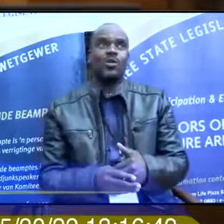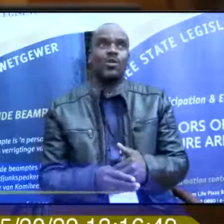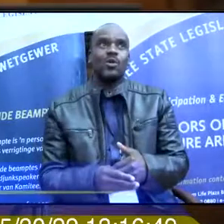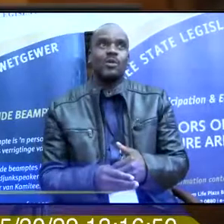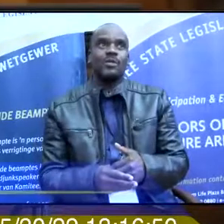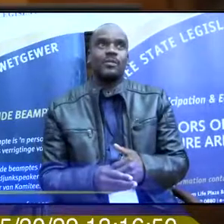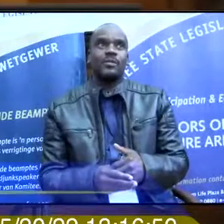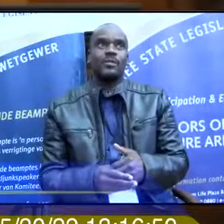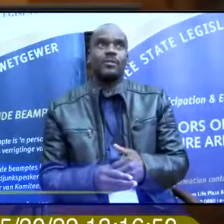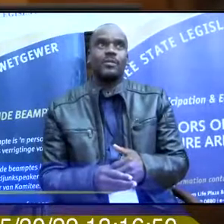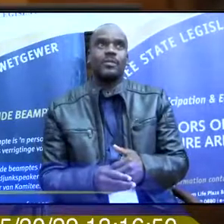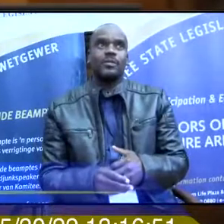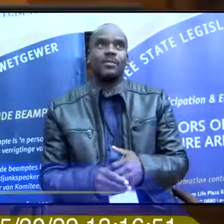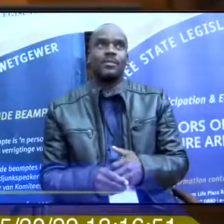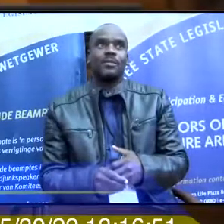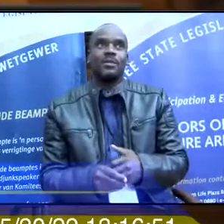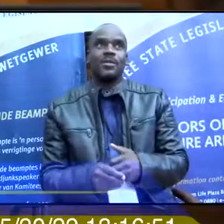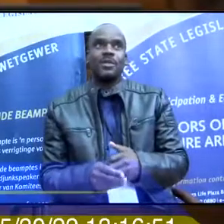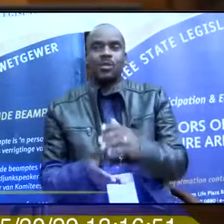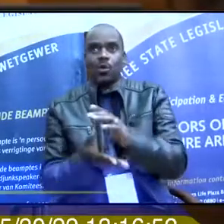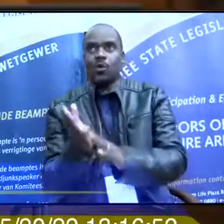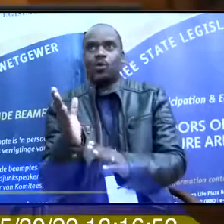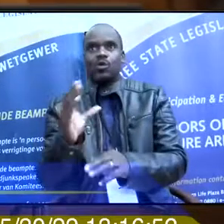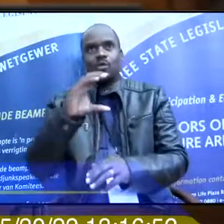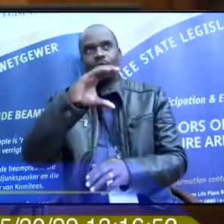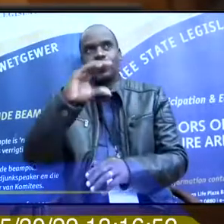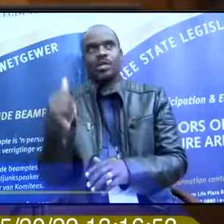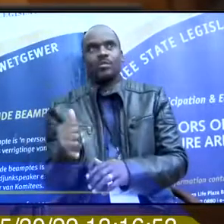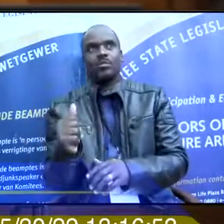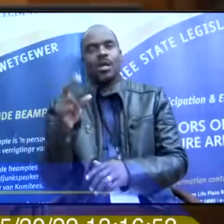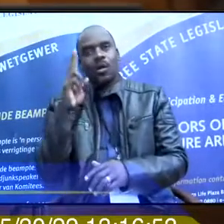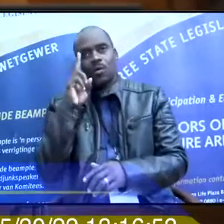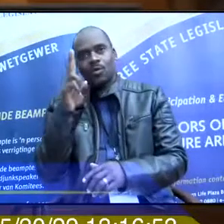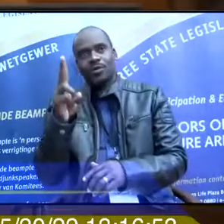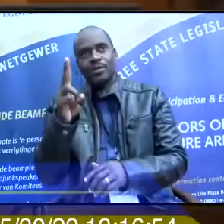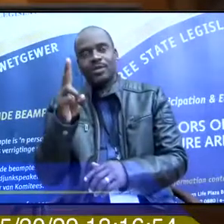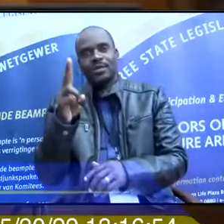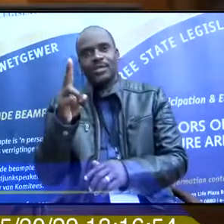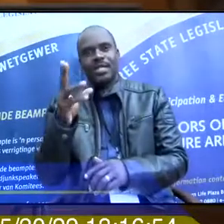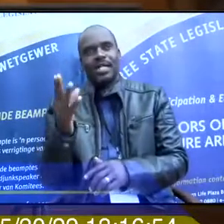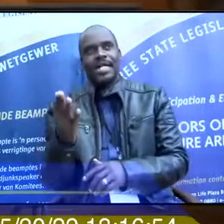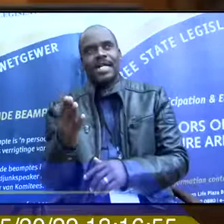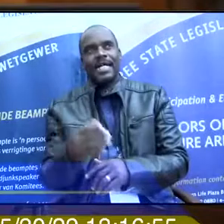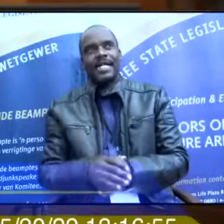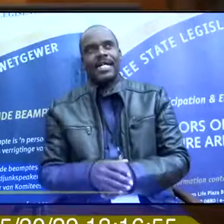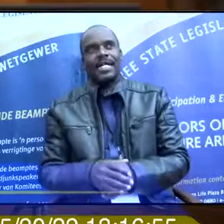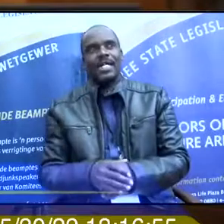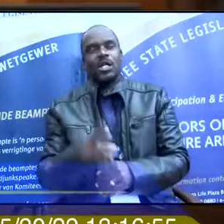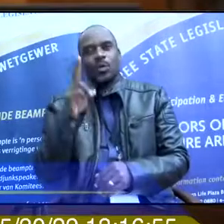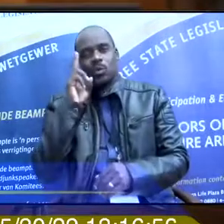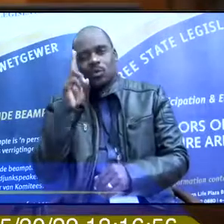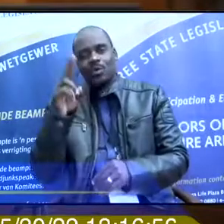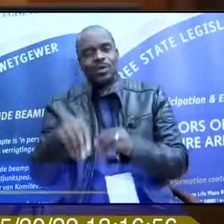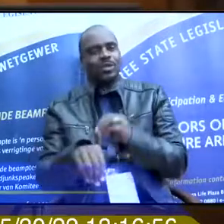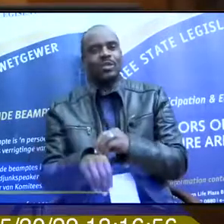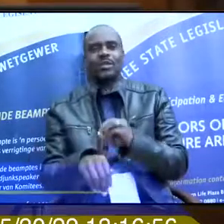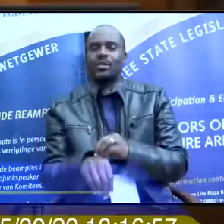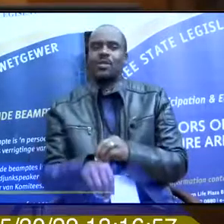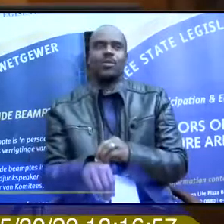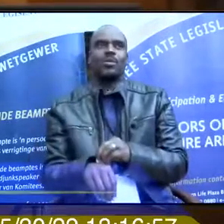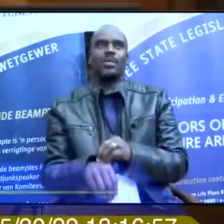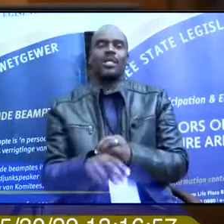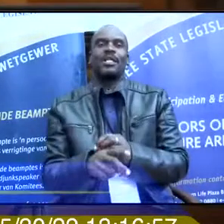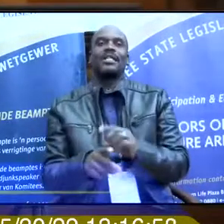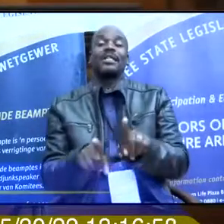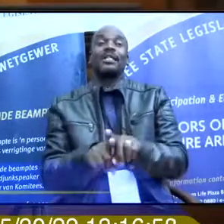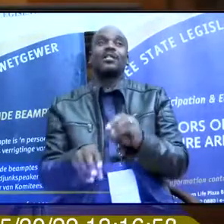africa if you go to cape town and you see a police officer you'll see the same police officer here in the free state but